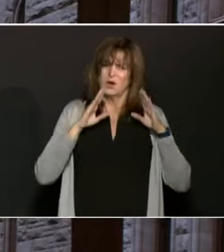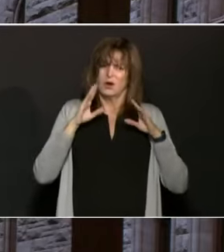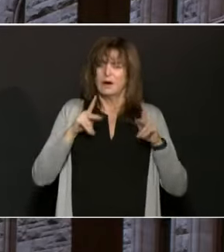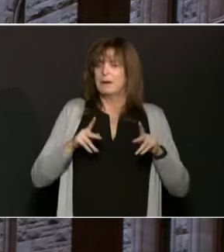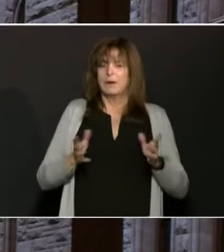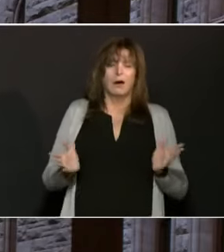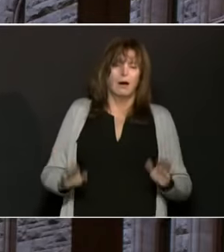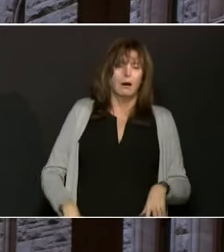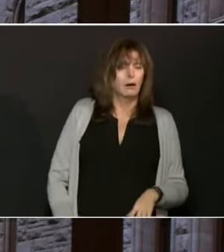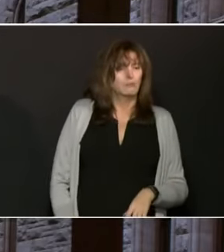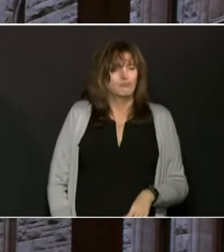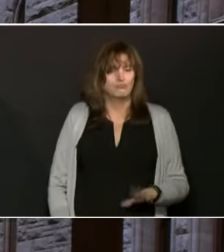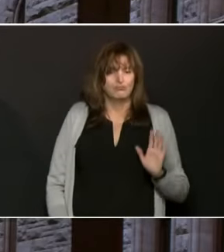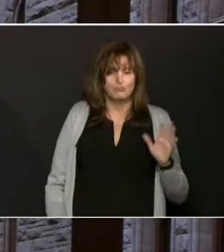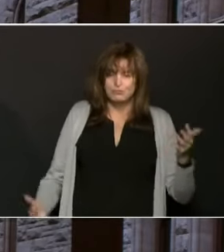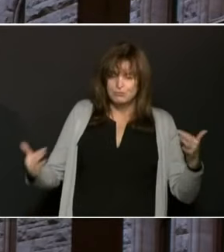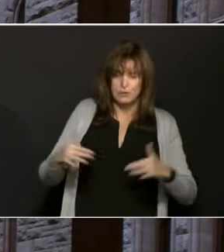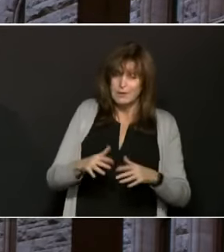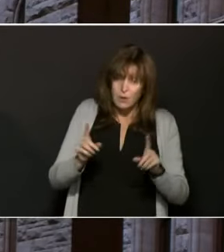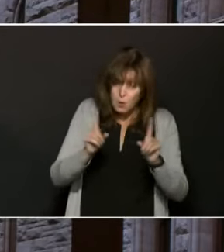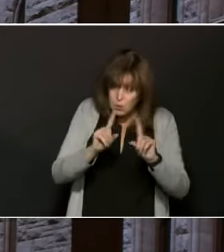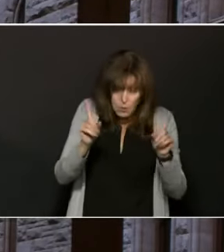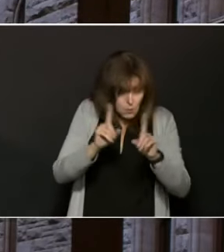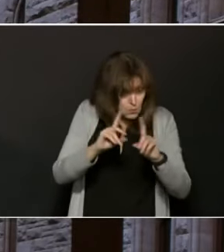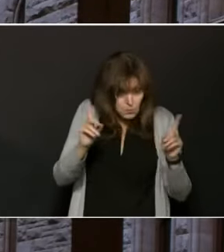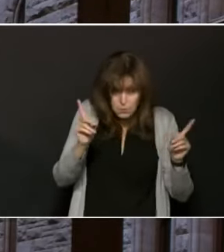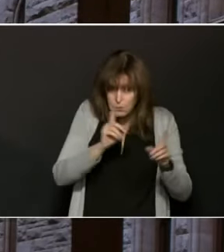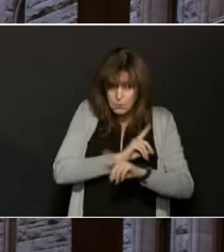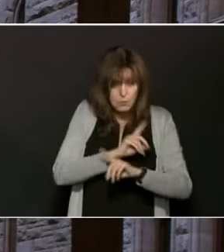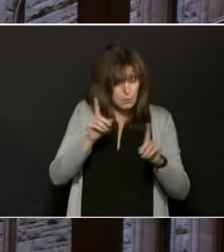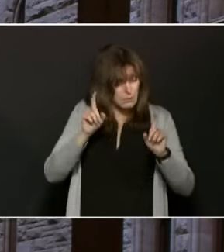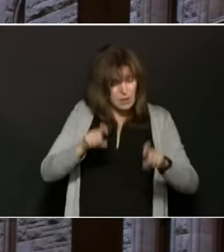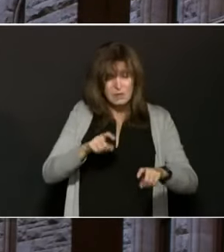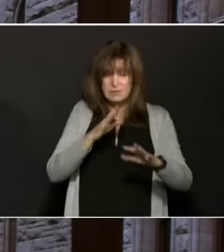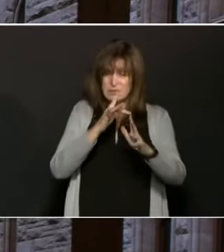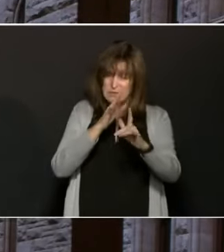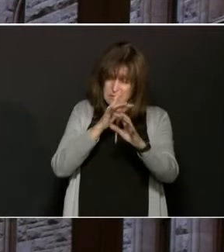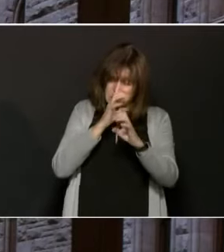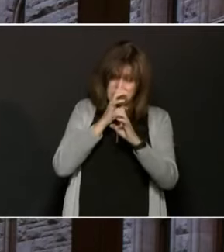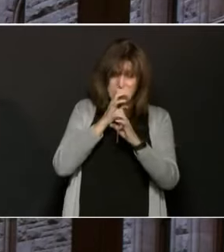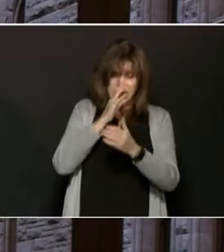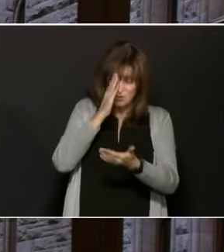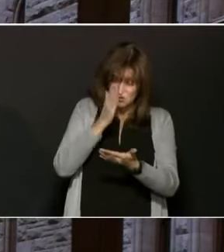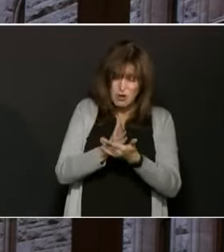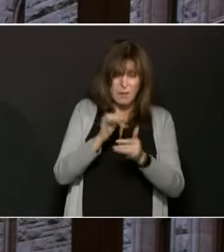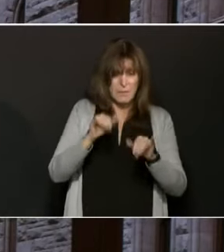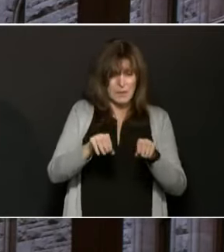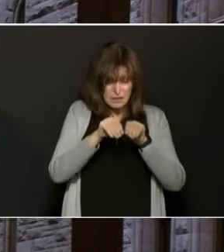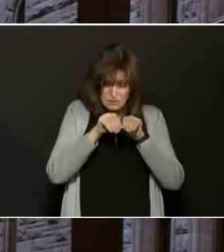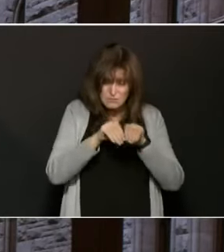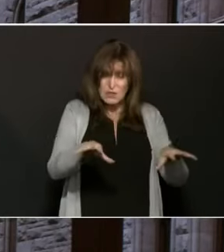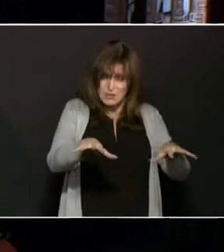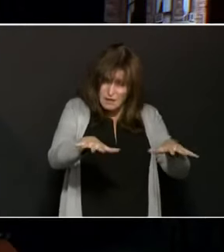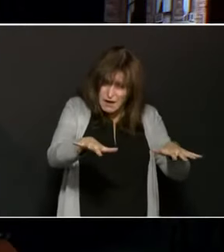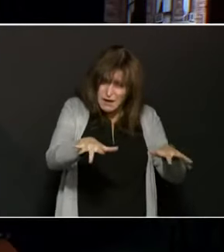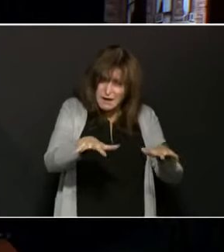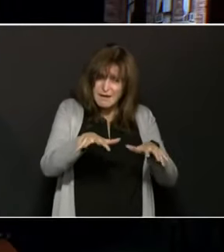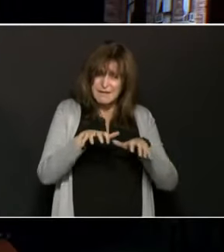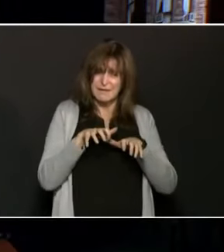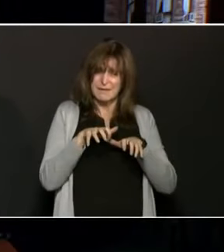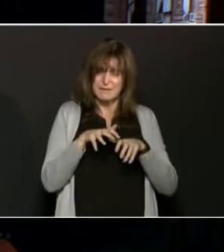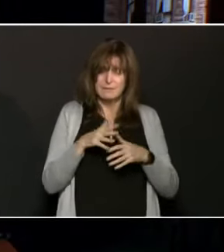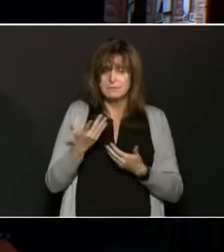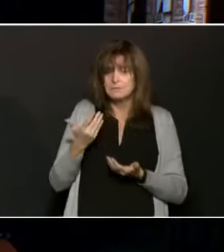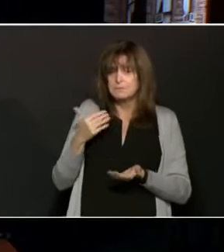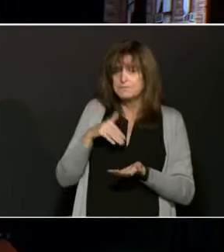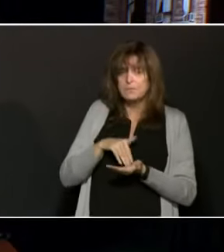not whatever. You got to do whatever you can to stop it. And we need that action. I don't know if Dr. Brown has any further comments on that, but the